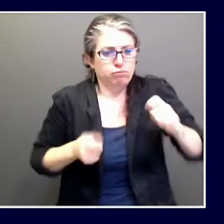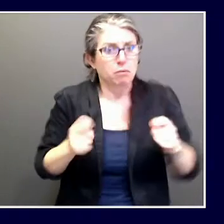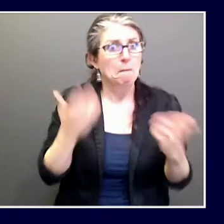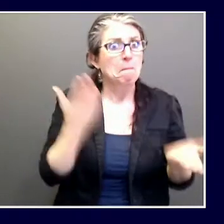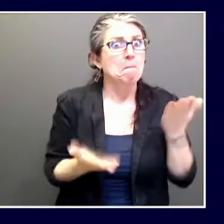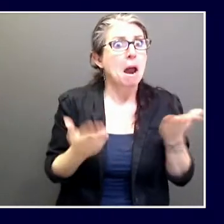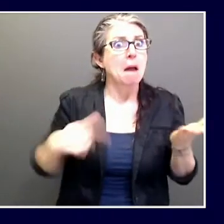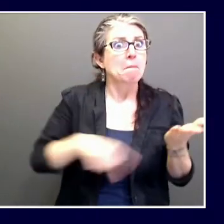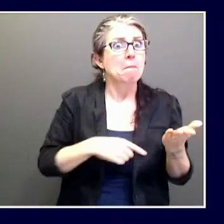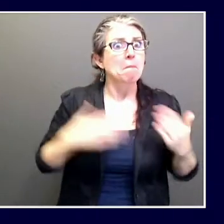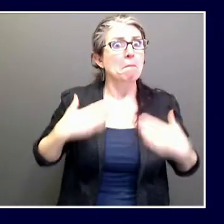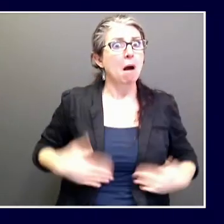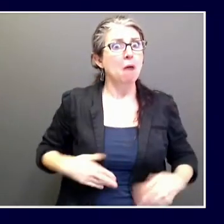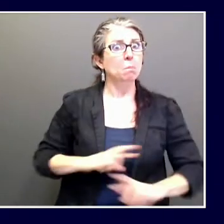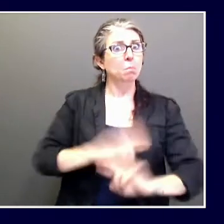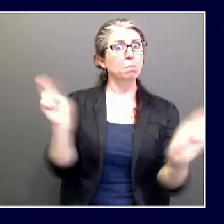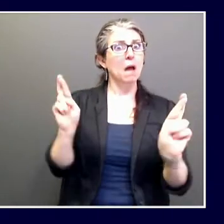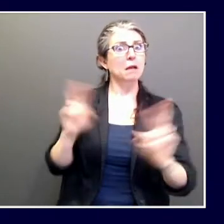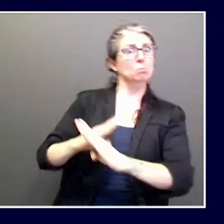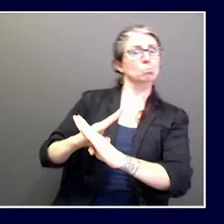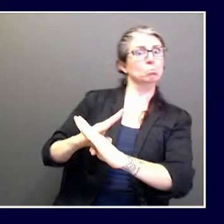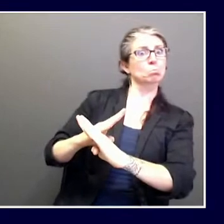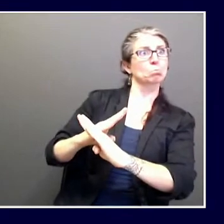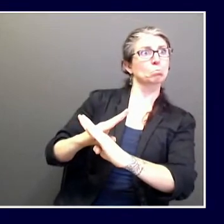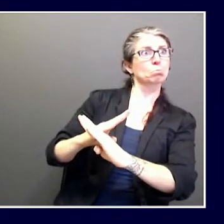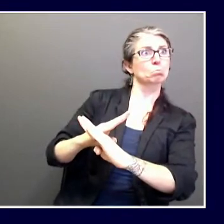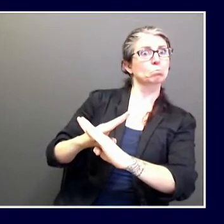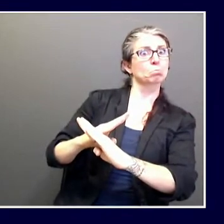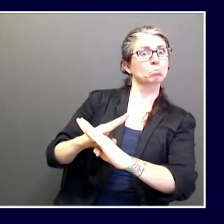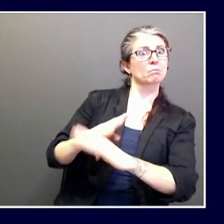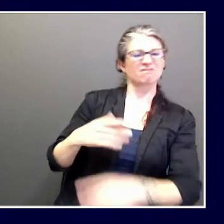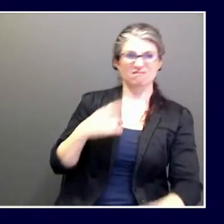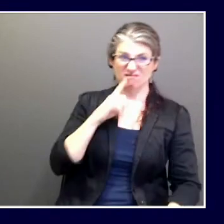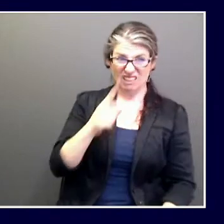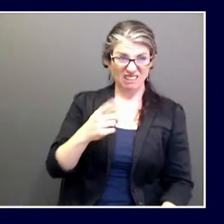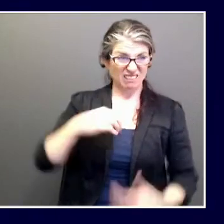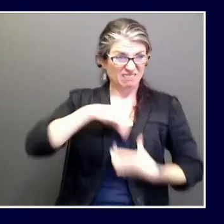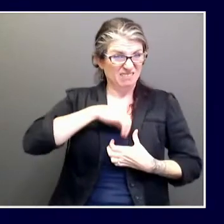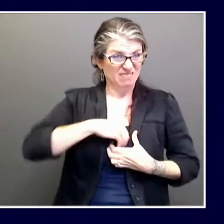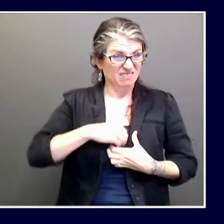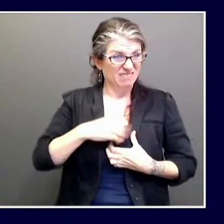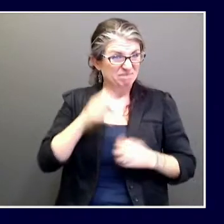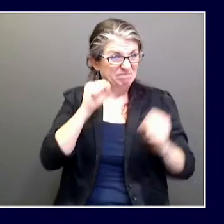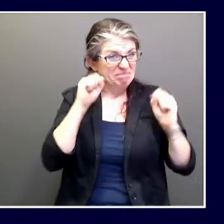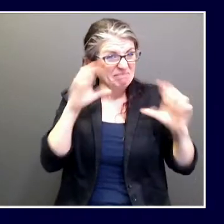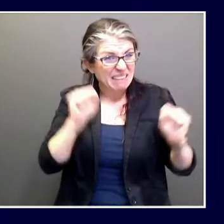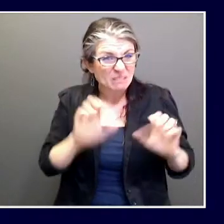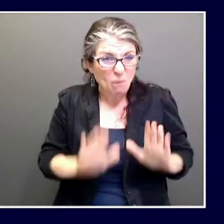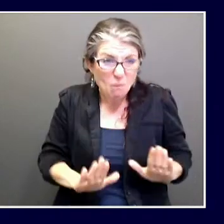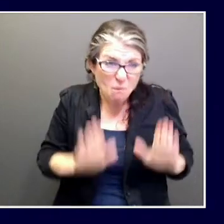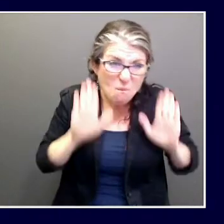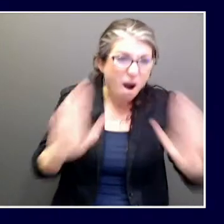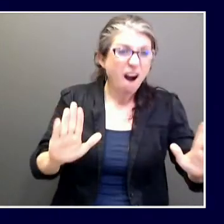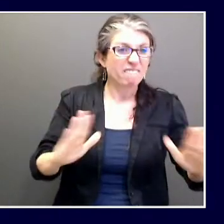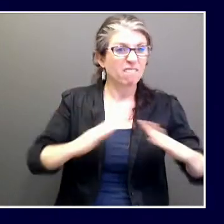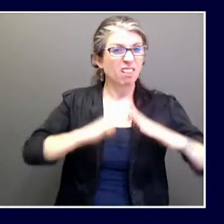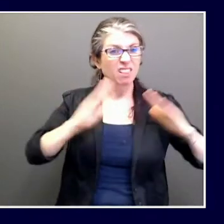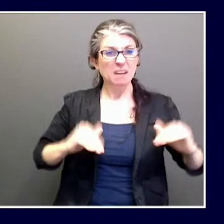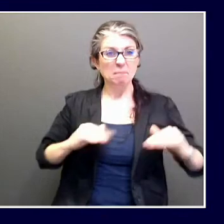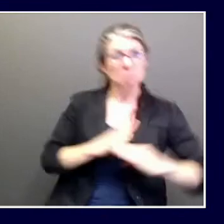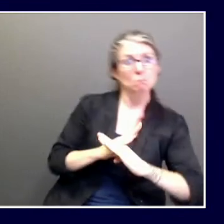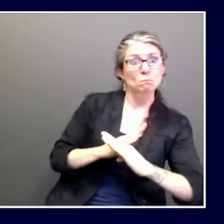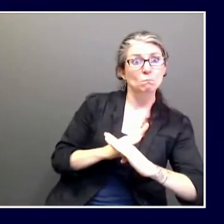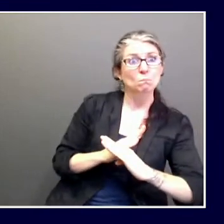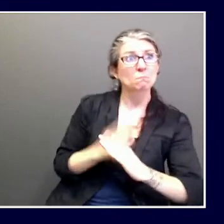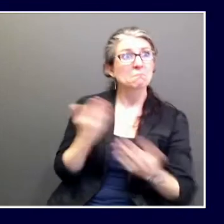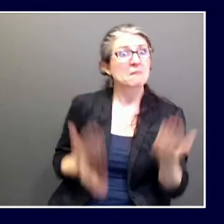an amazing degree of plasticity, and it can adapt even to something that it really hasn't seen before, but that it's seen something